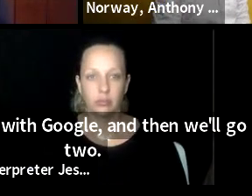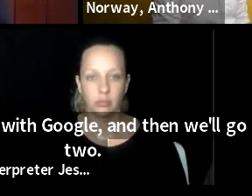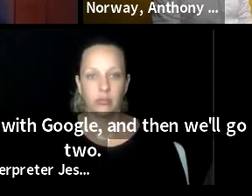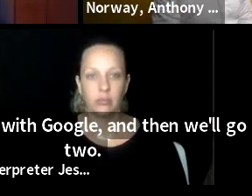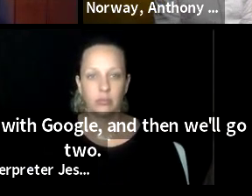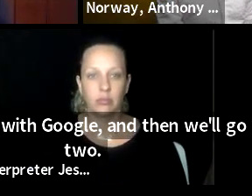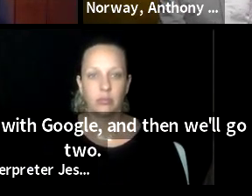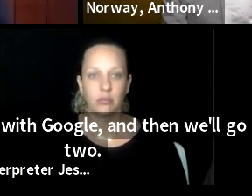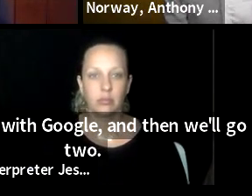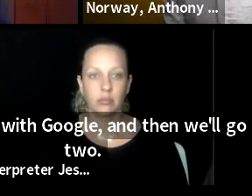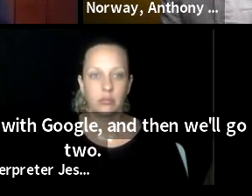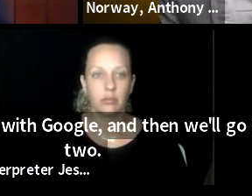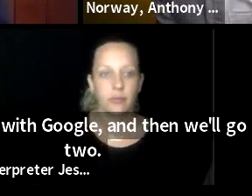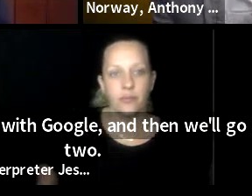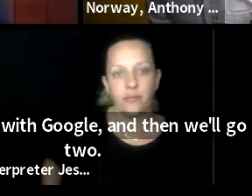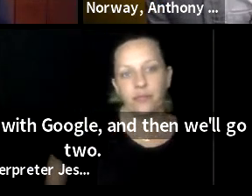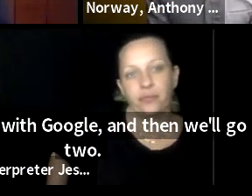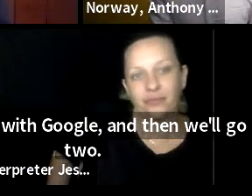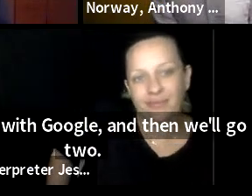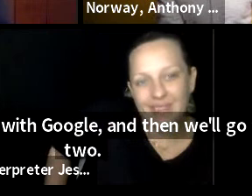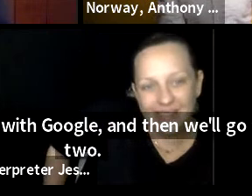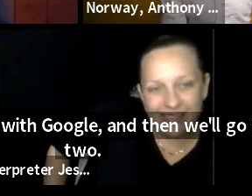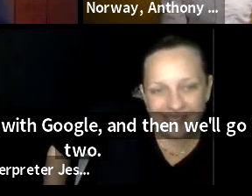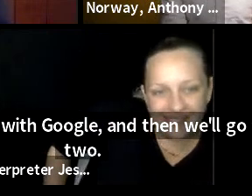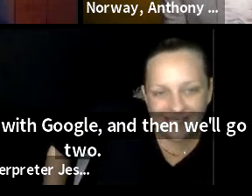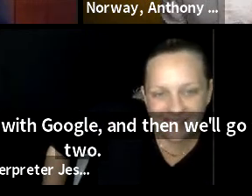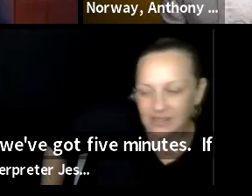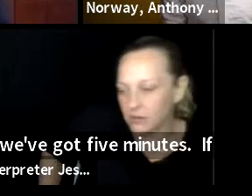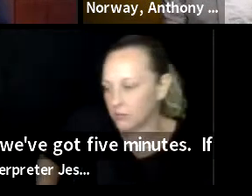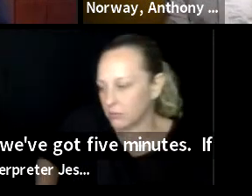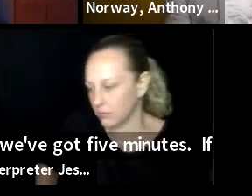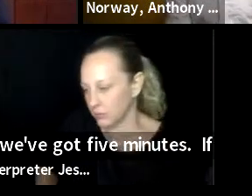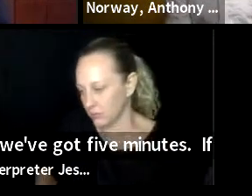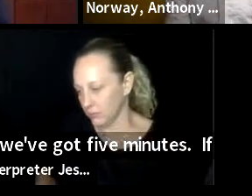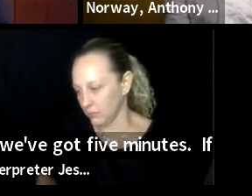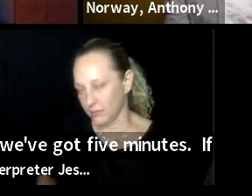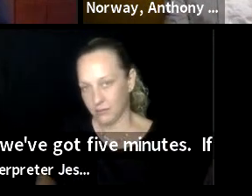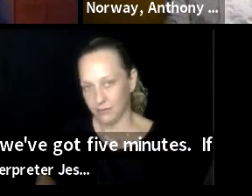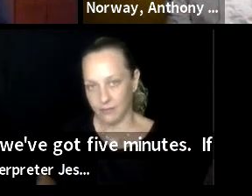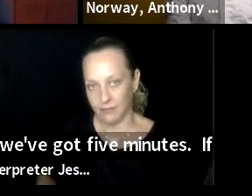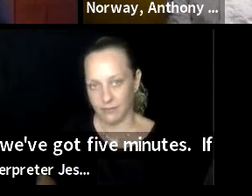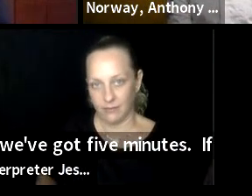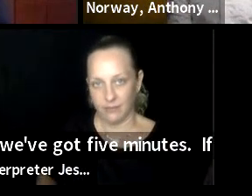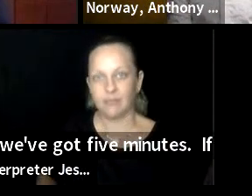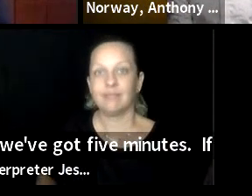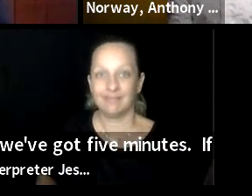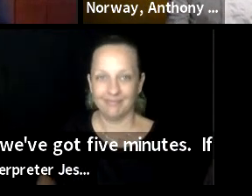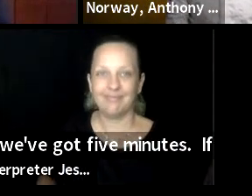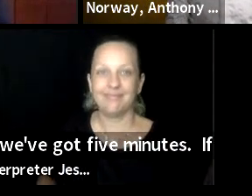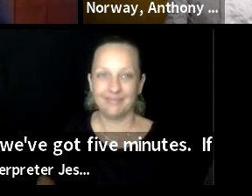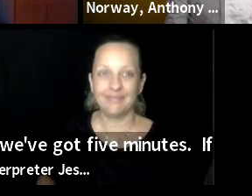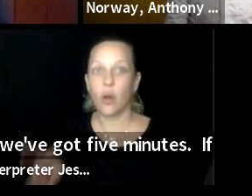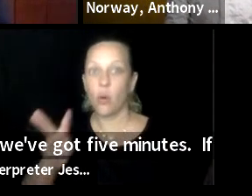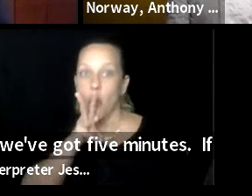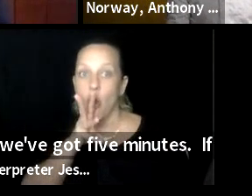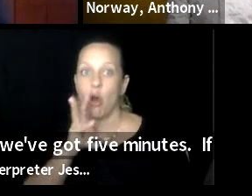Okay, so we've got 5 minutes. If you need water, coffee, this is the time to do it.